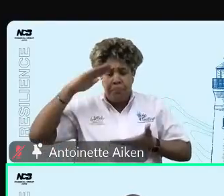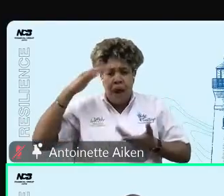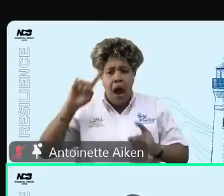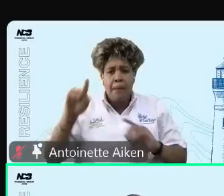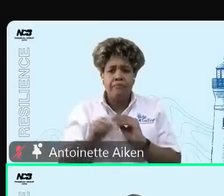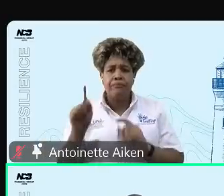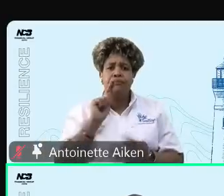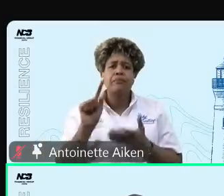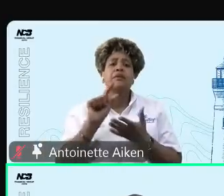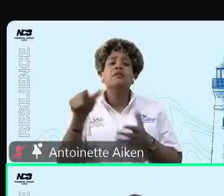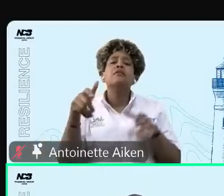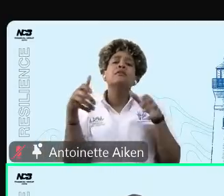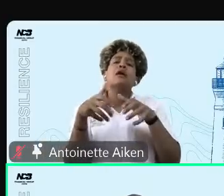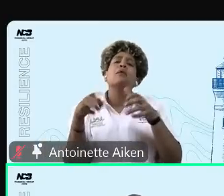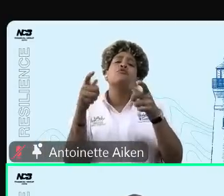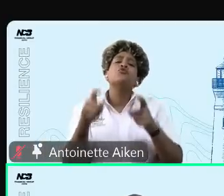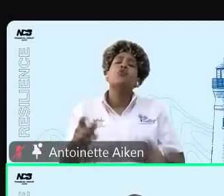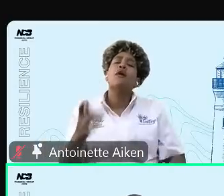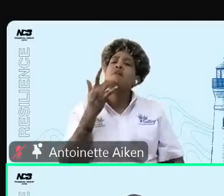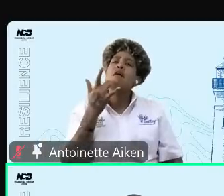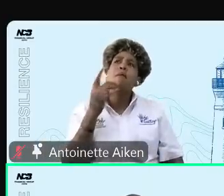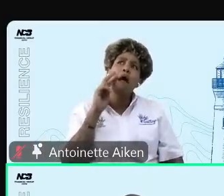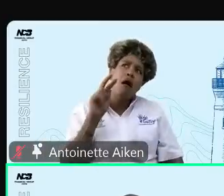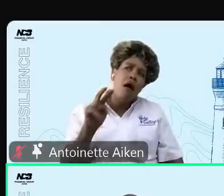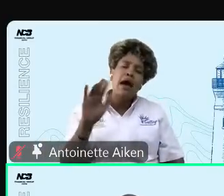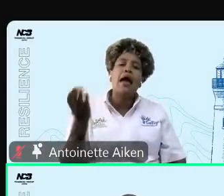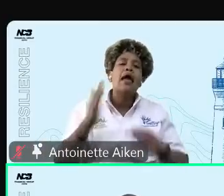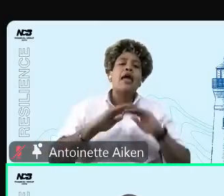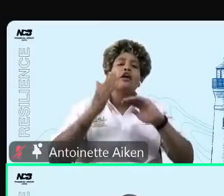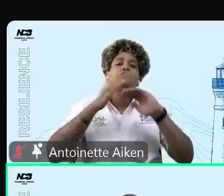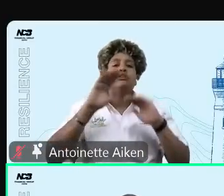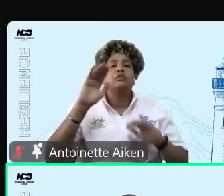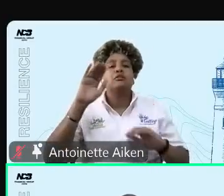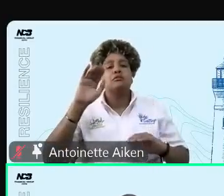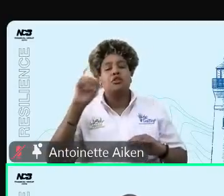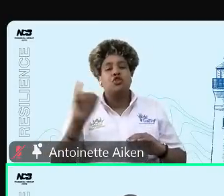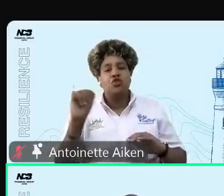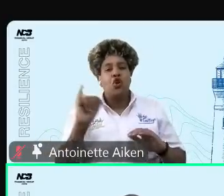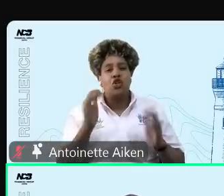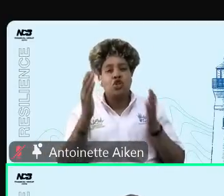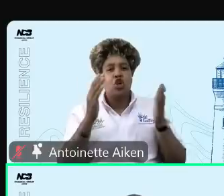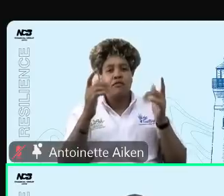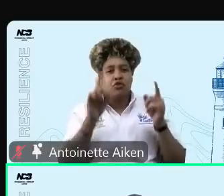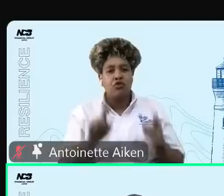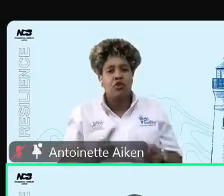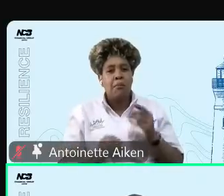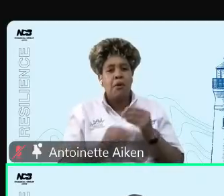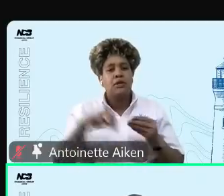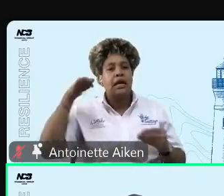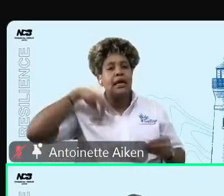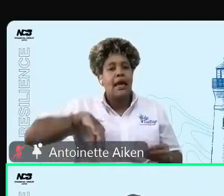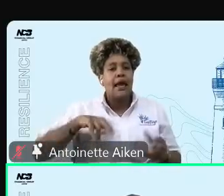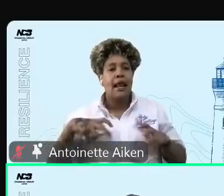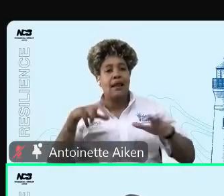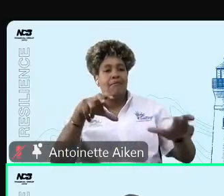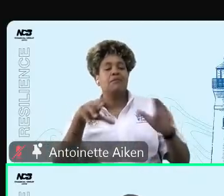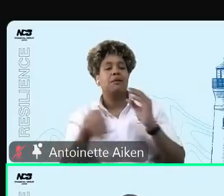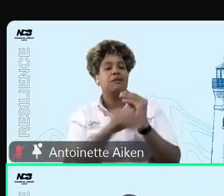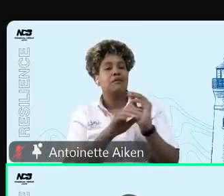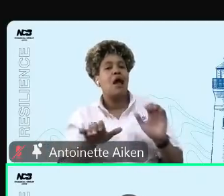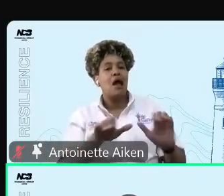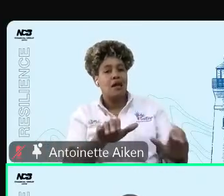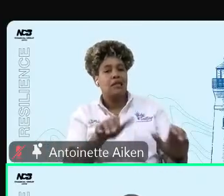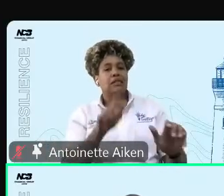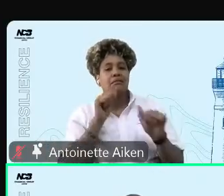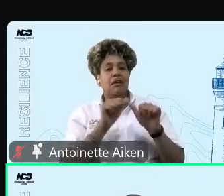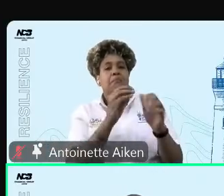result was favorably impacted by increased insurance service results and gains on investment activities. Maintenance